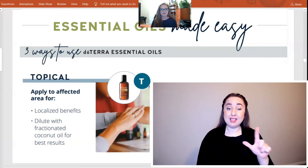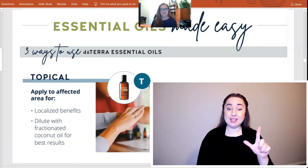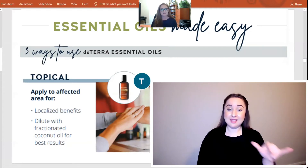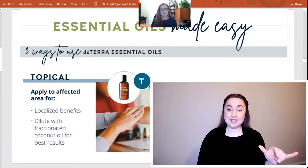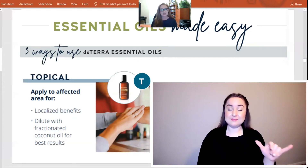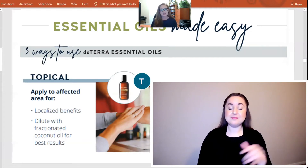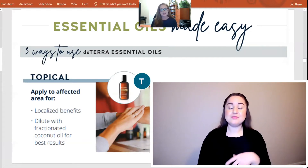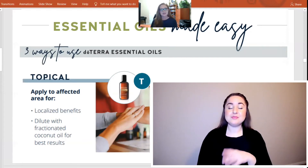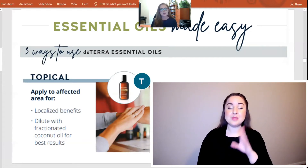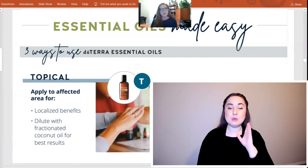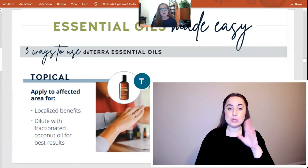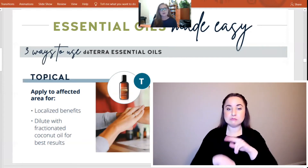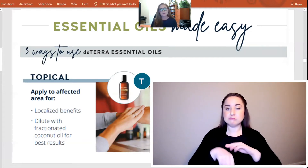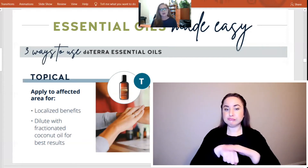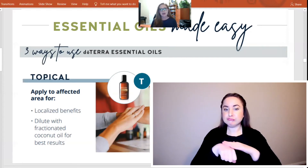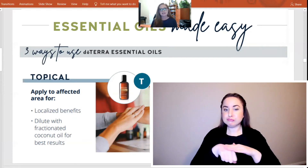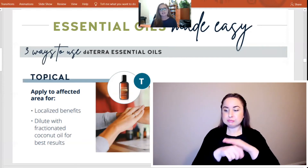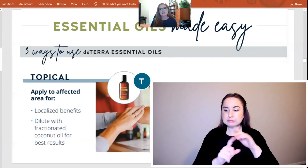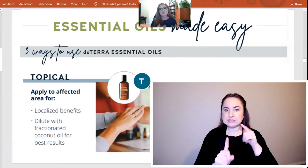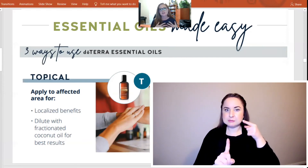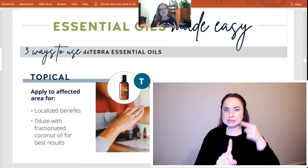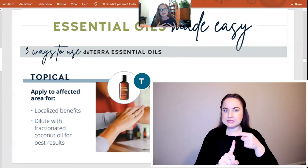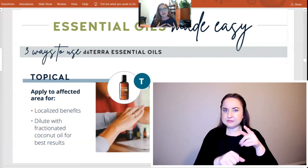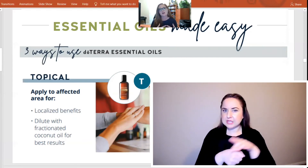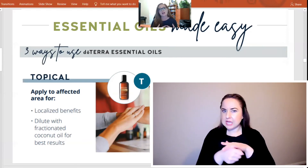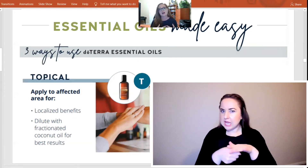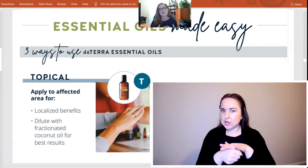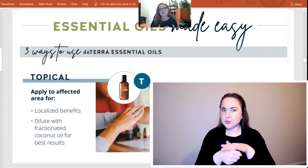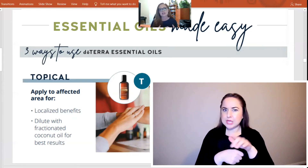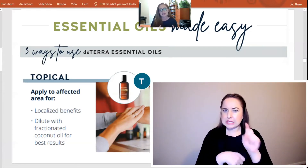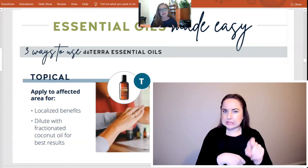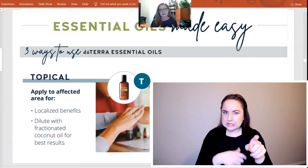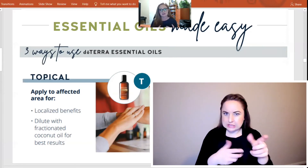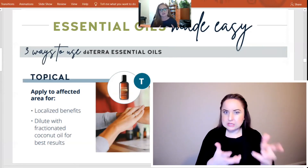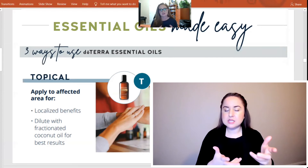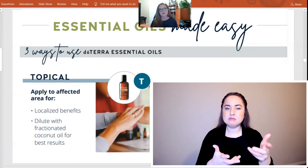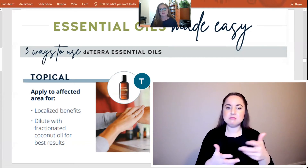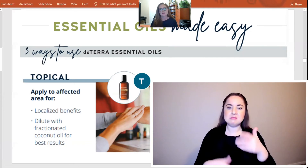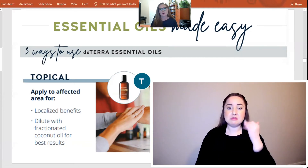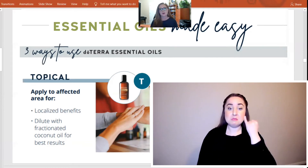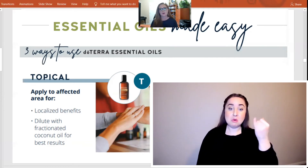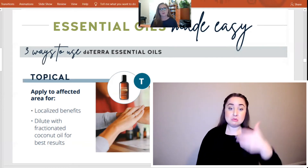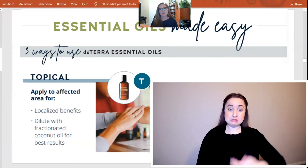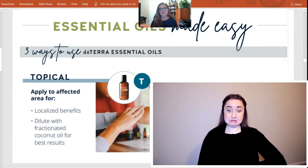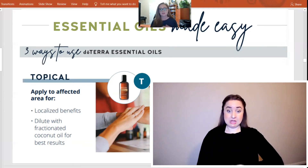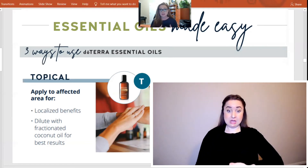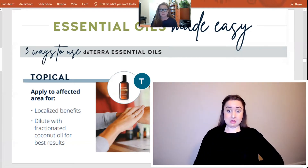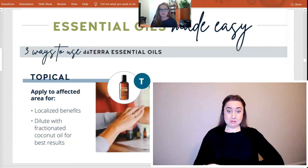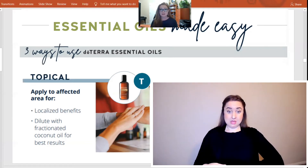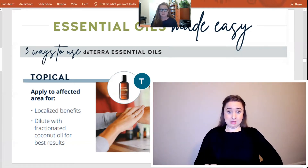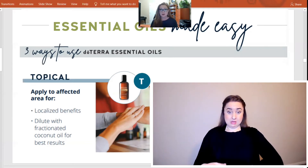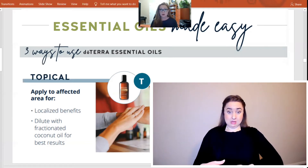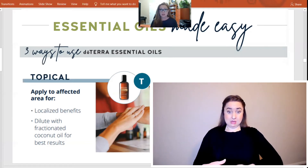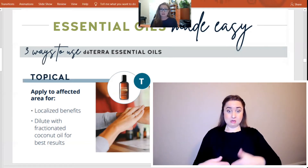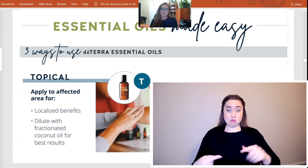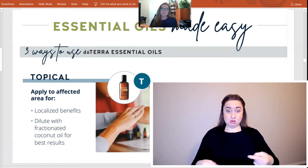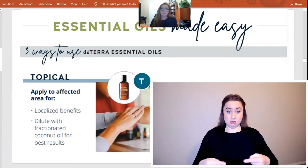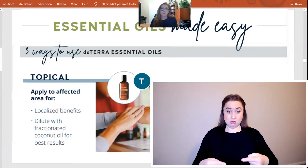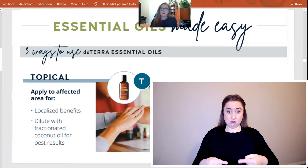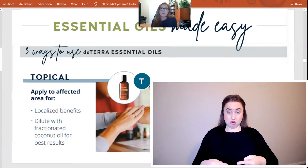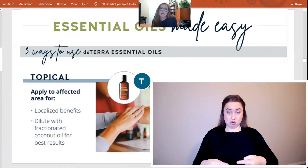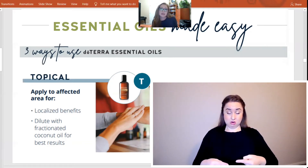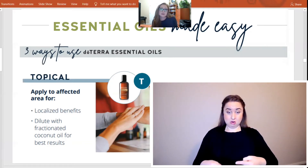topically. So we would apply to this specific area of need. So if your stomach's hurting,